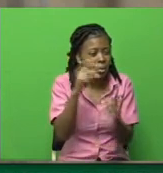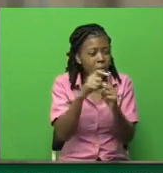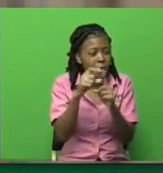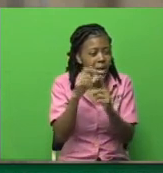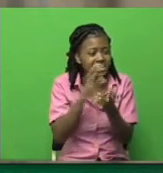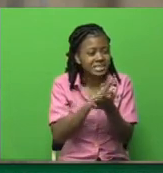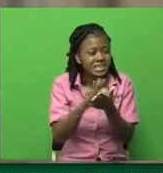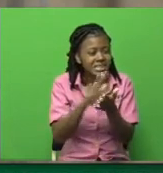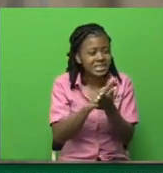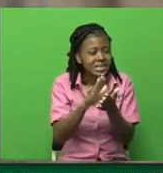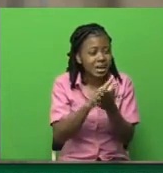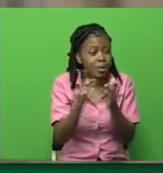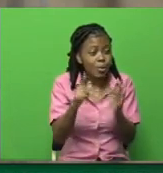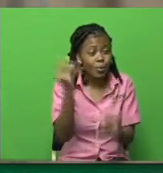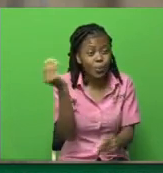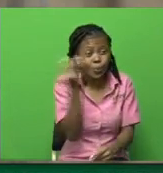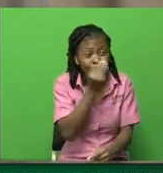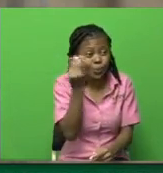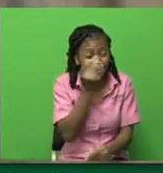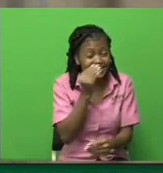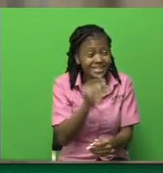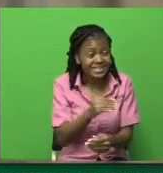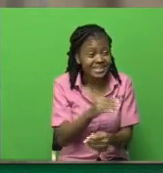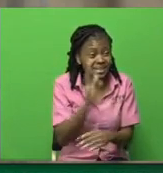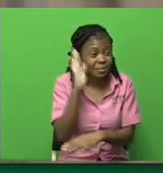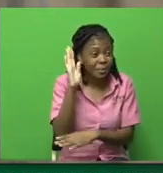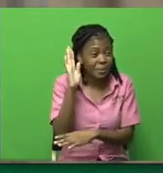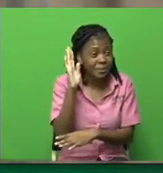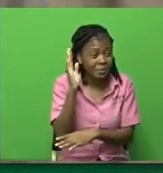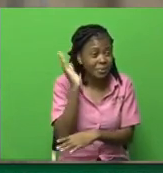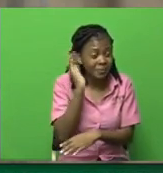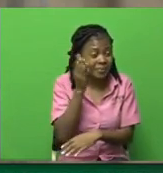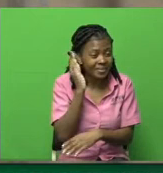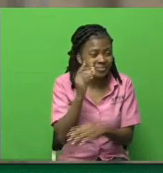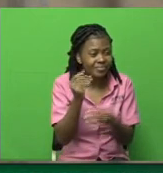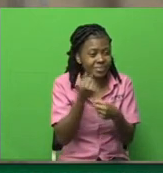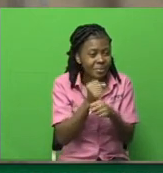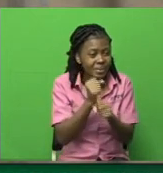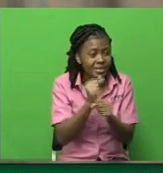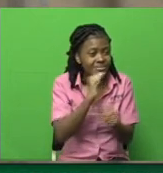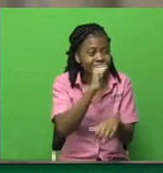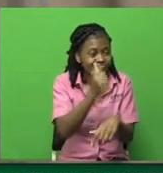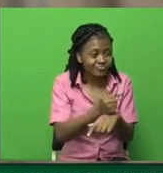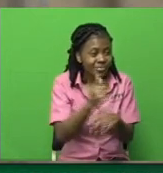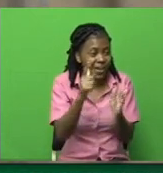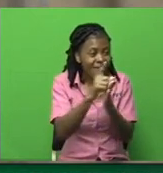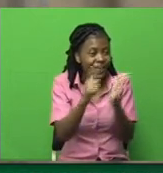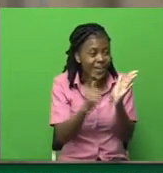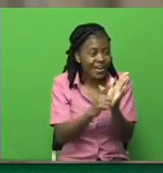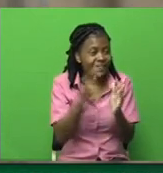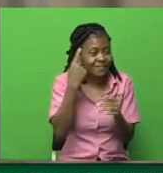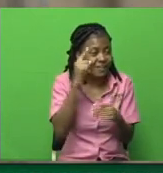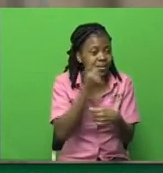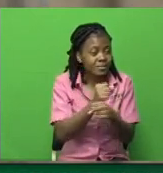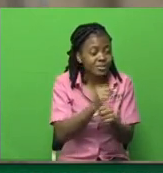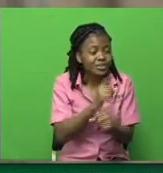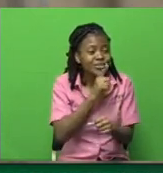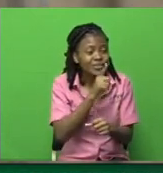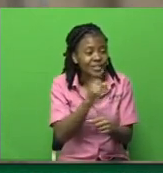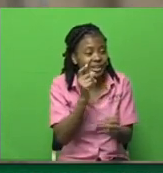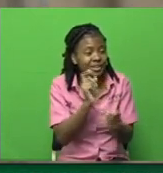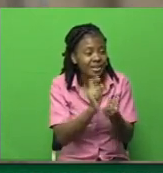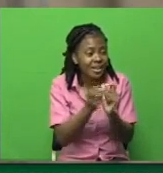2022 budget presentation he promised to provide supporting legislation to give effect to creating a digital Society